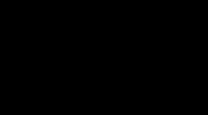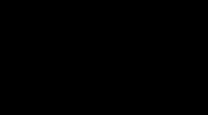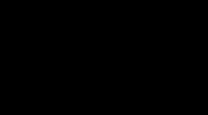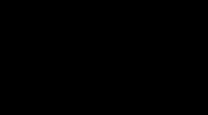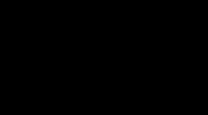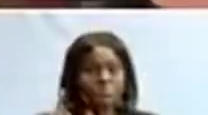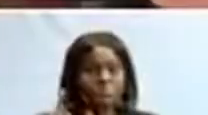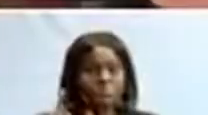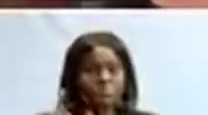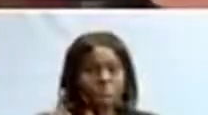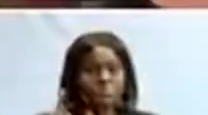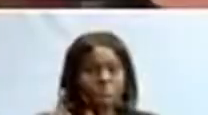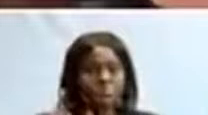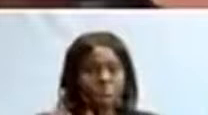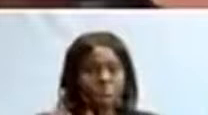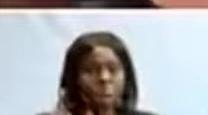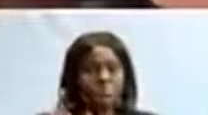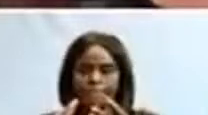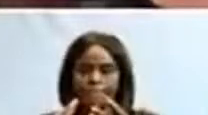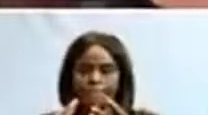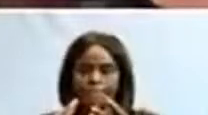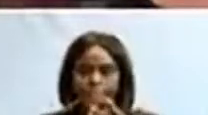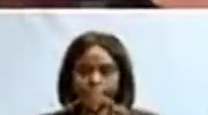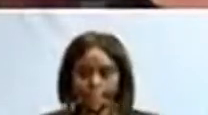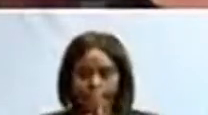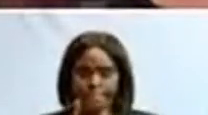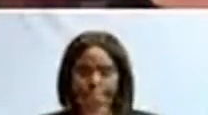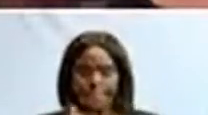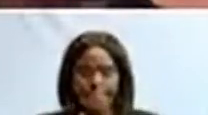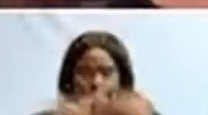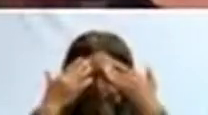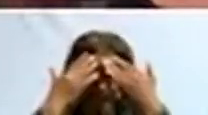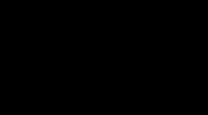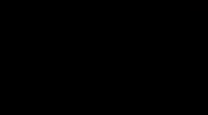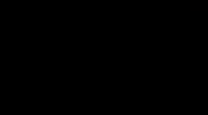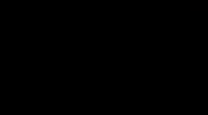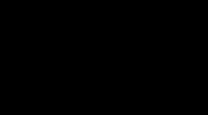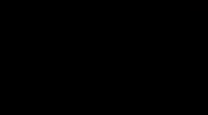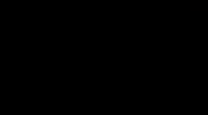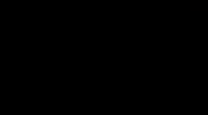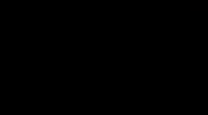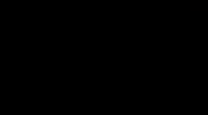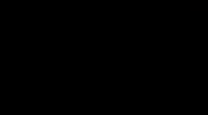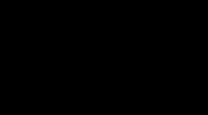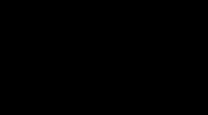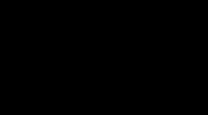Chair. It has sensitized all the